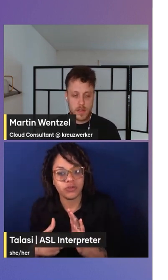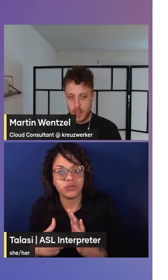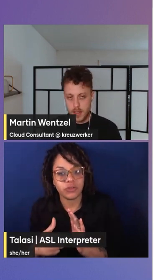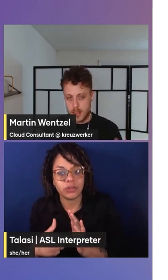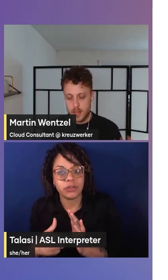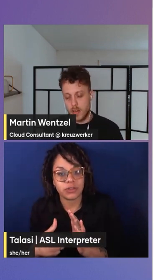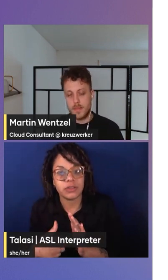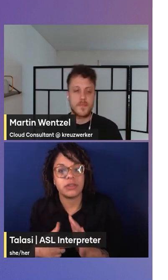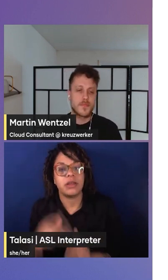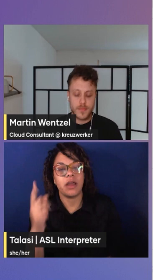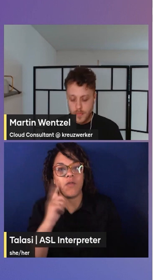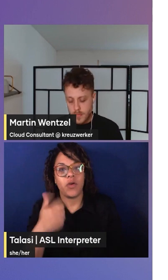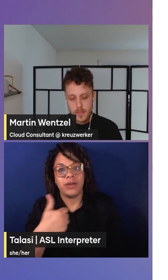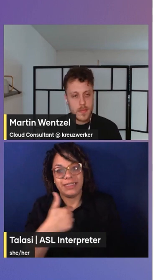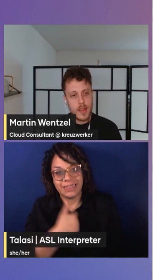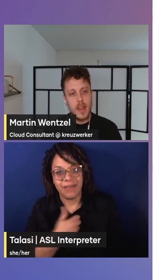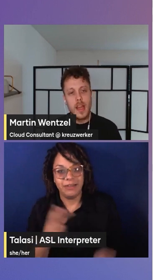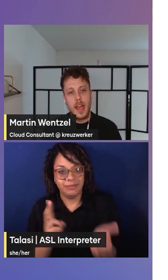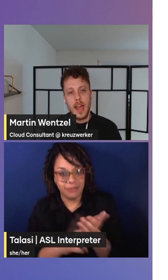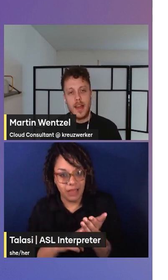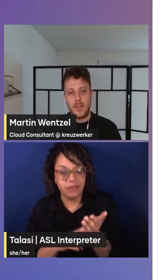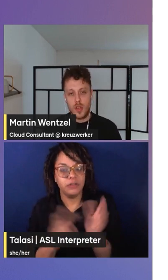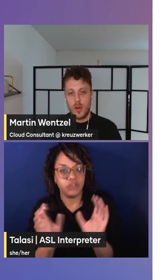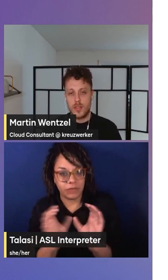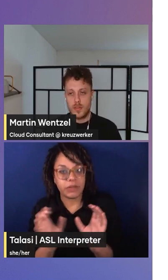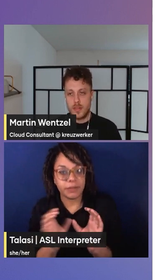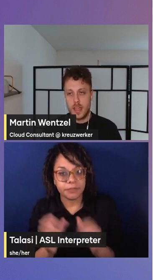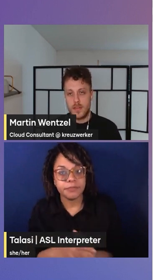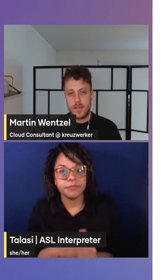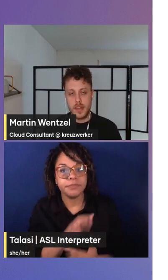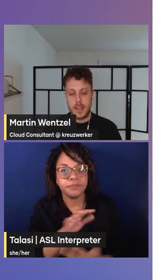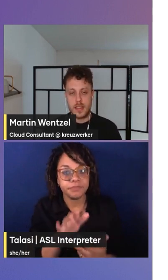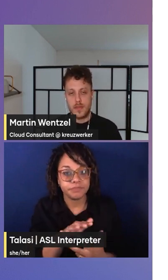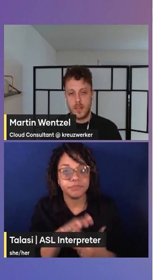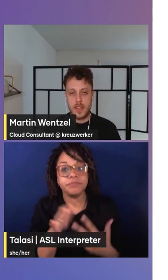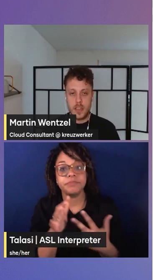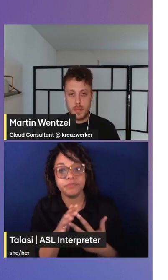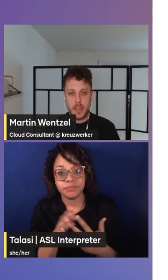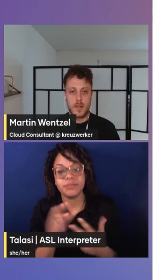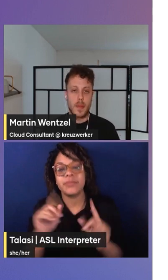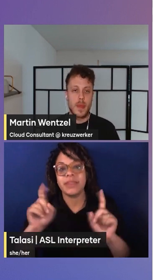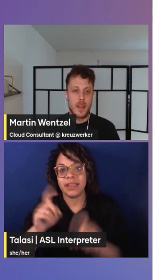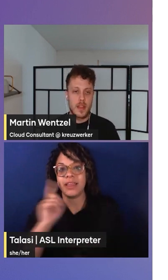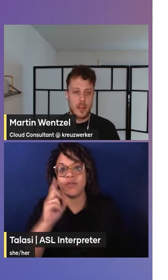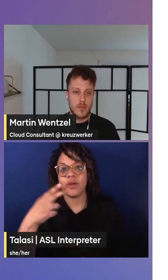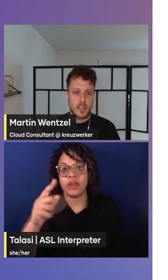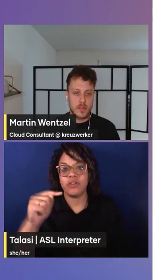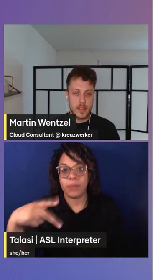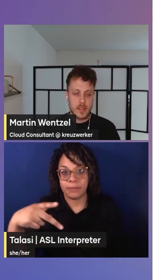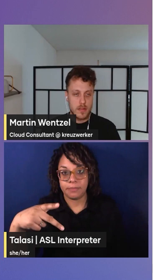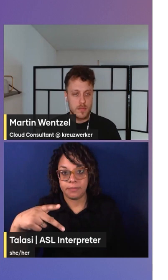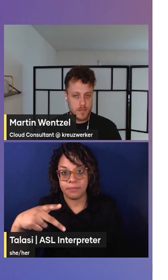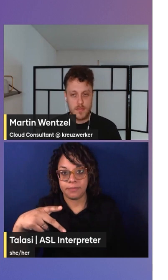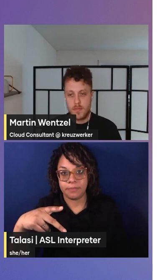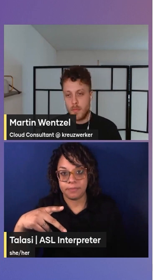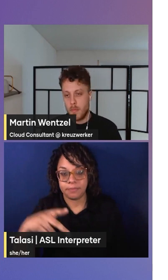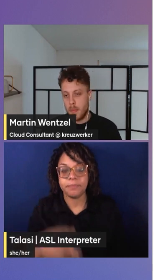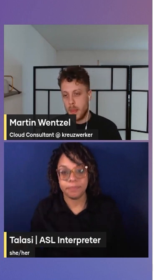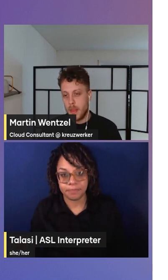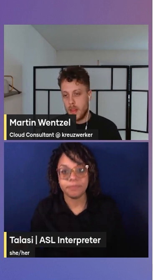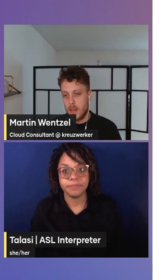self-signed certificates and so on. And then we also have tests for HTTP registries.